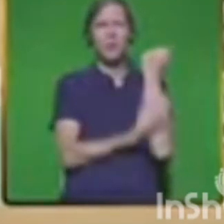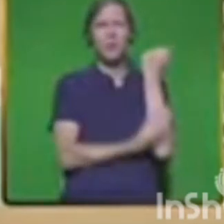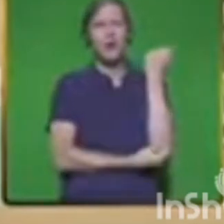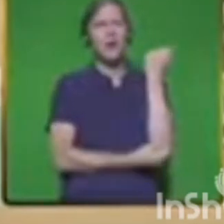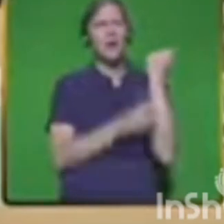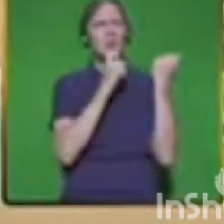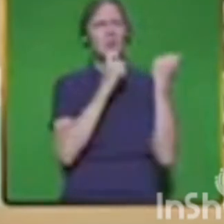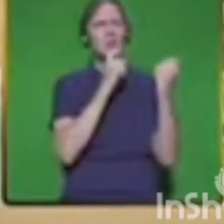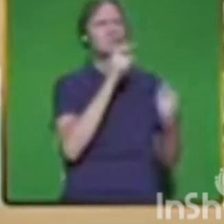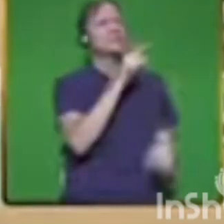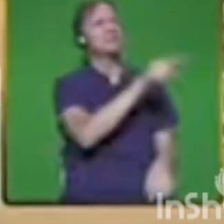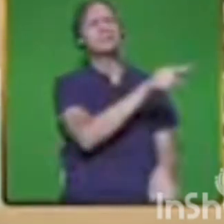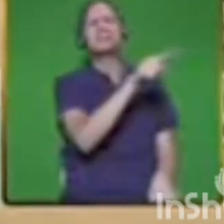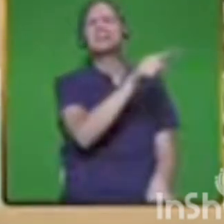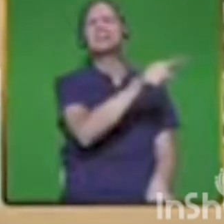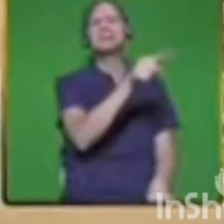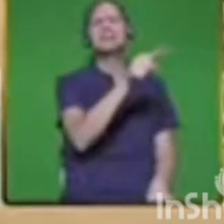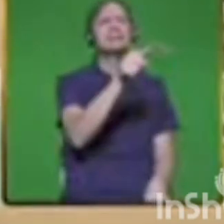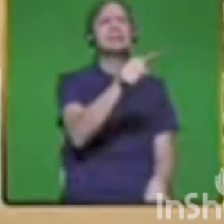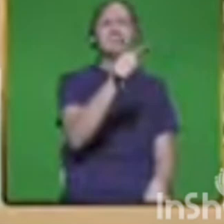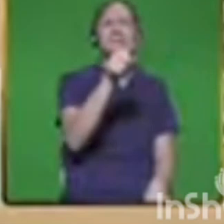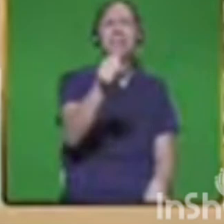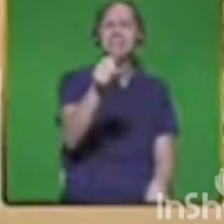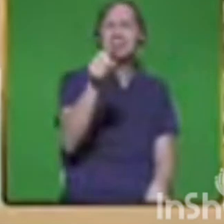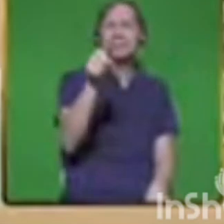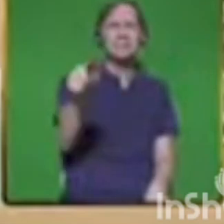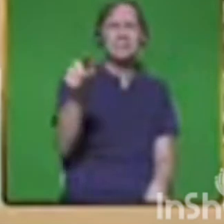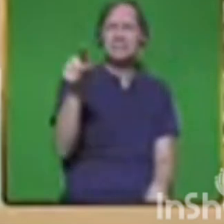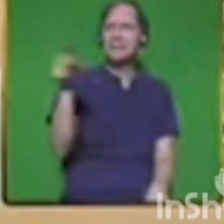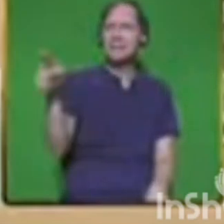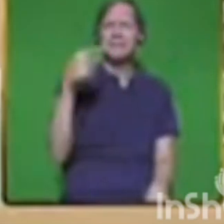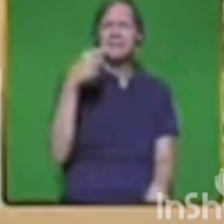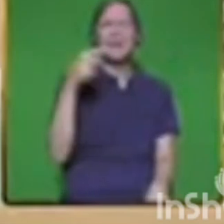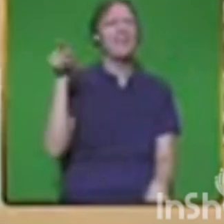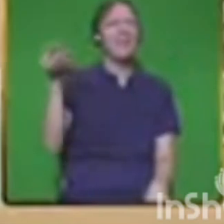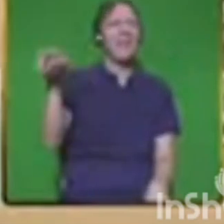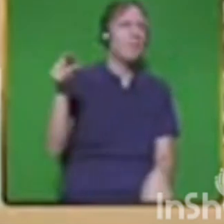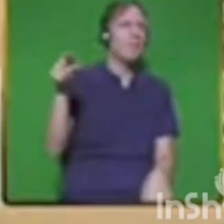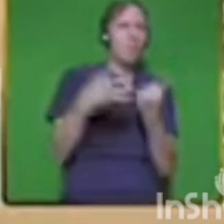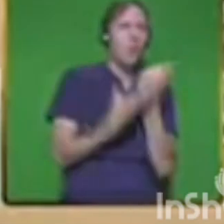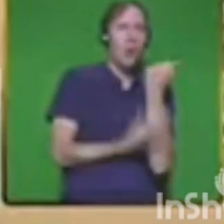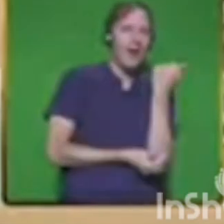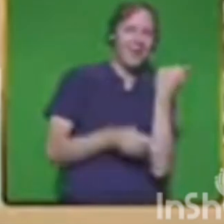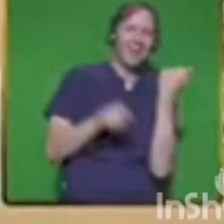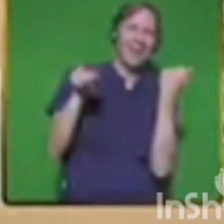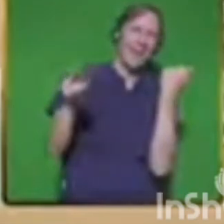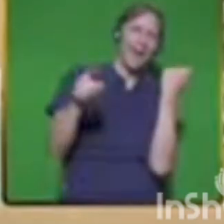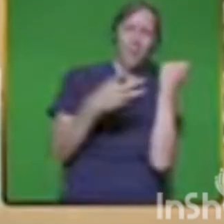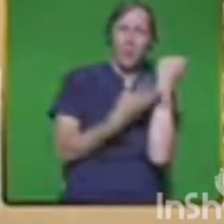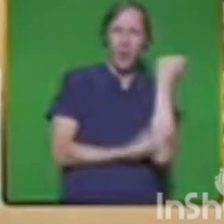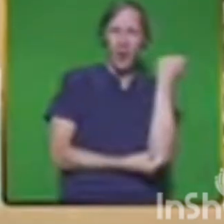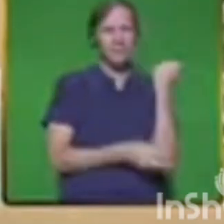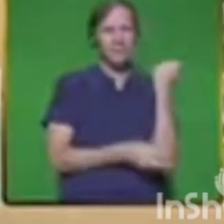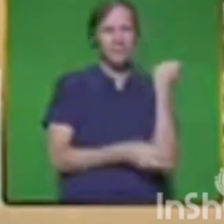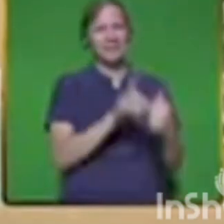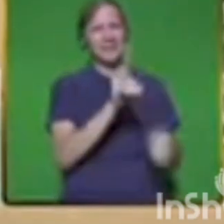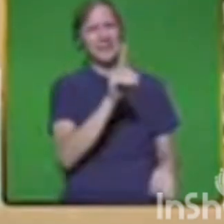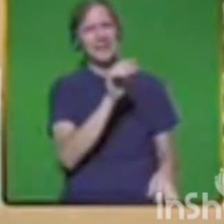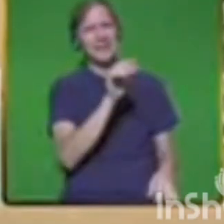by every Tom, Dick and Jabulani. Everyone, the poor, the poor. The